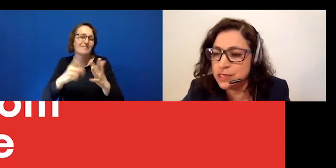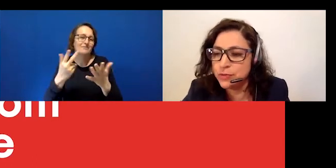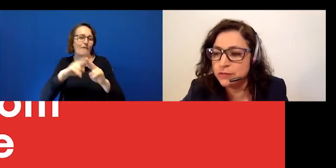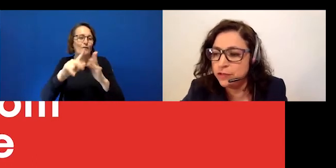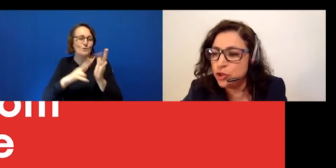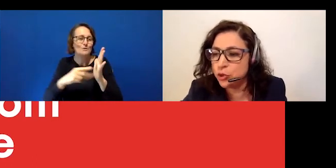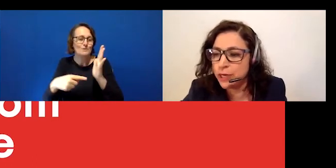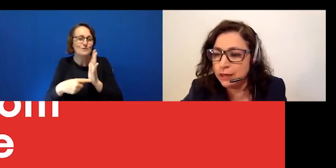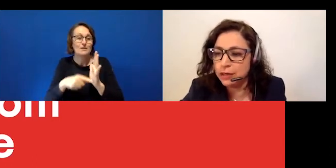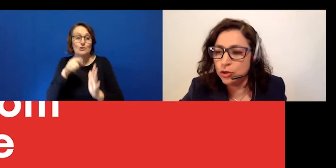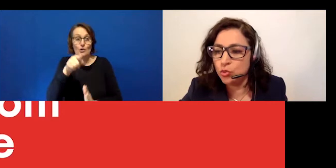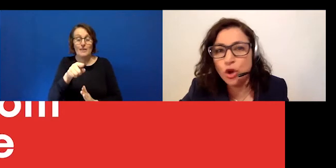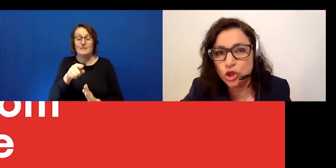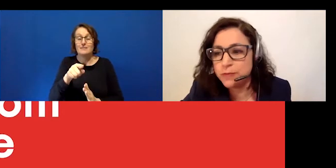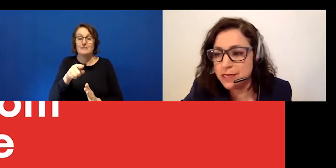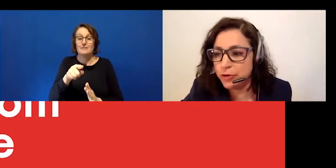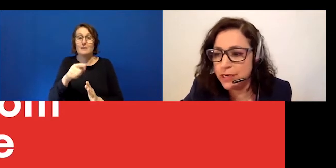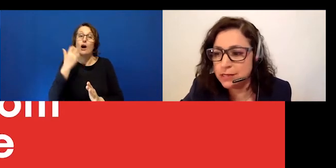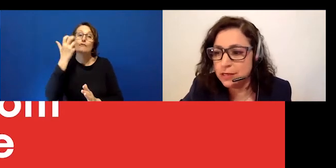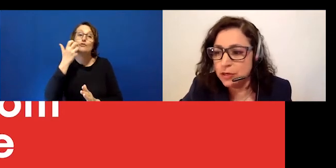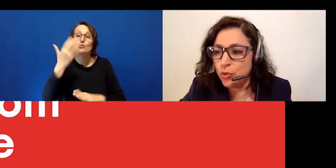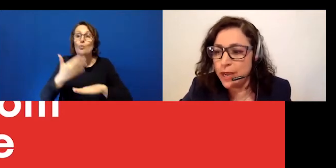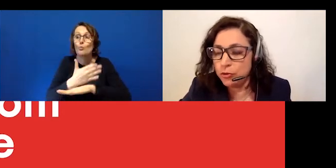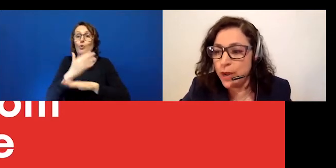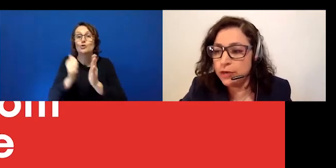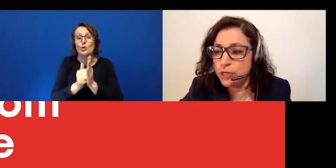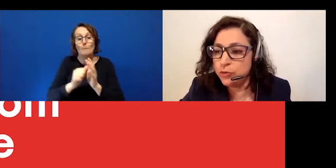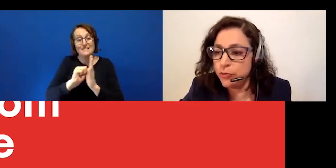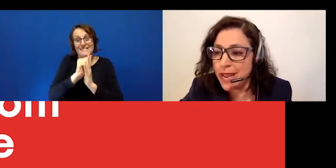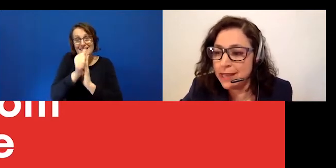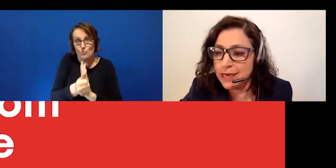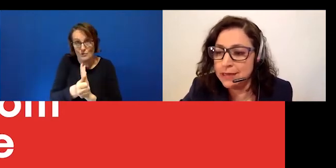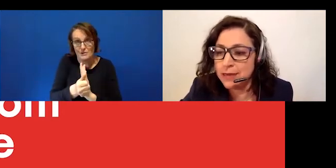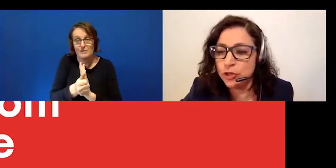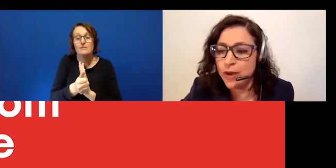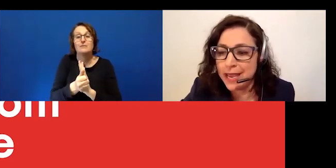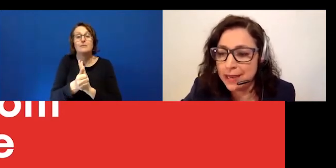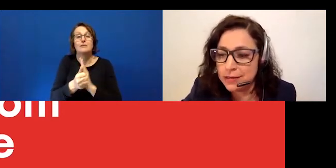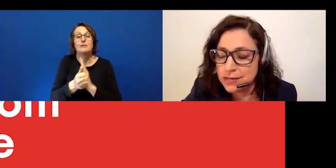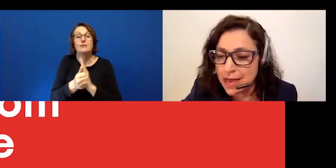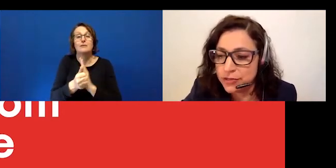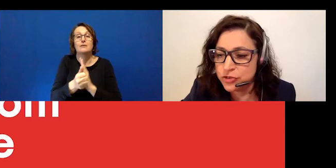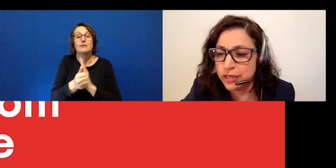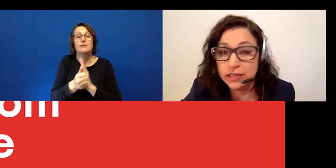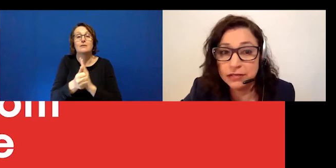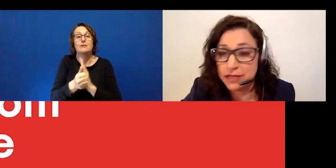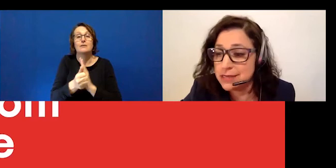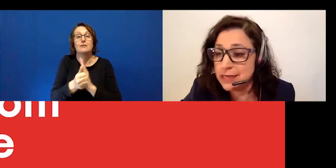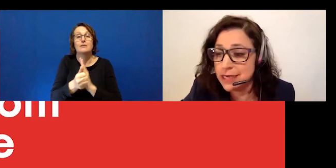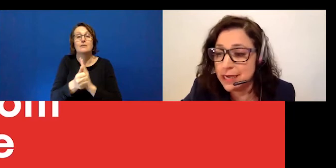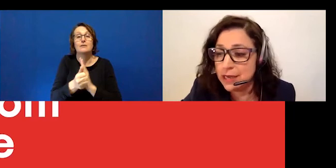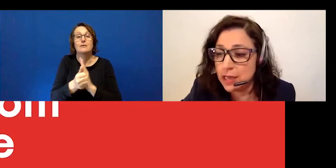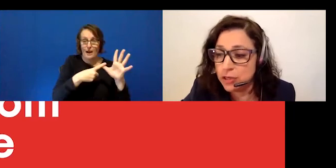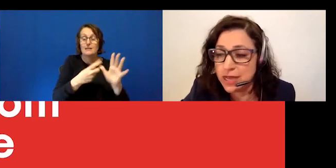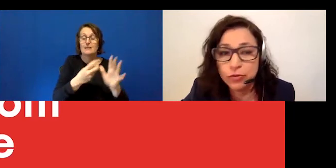So this was a futuring workshop series which we ran in WA, South Australia, the